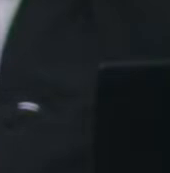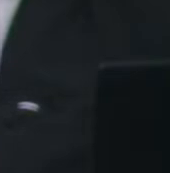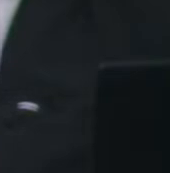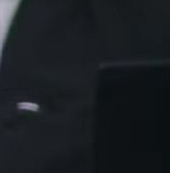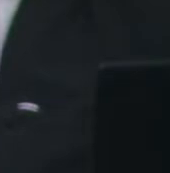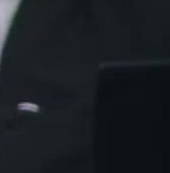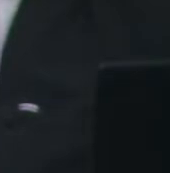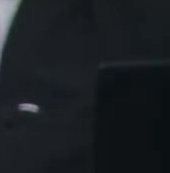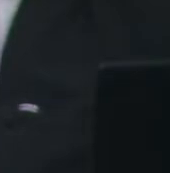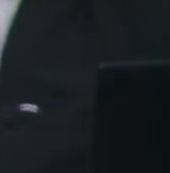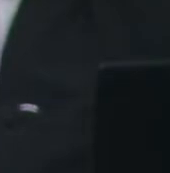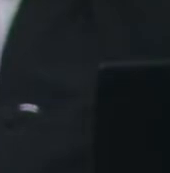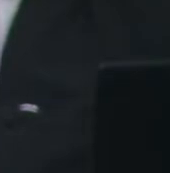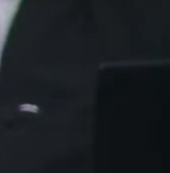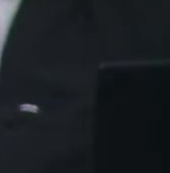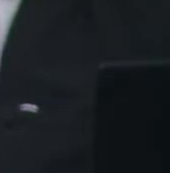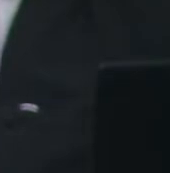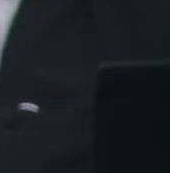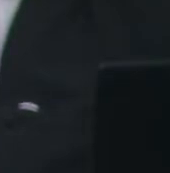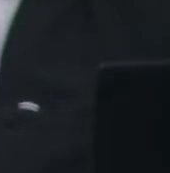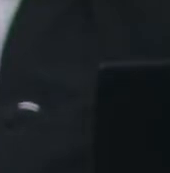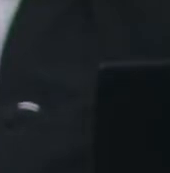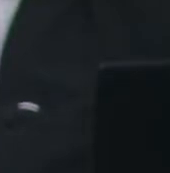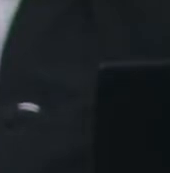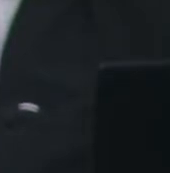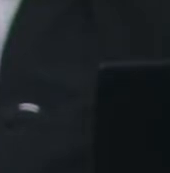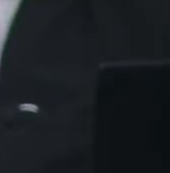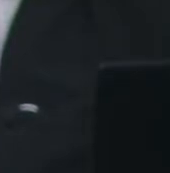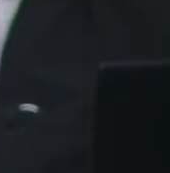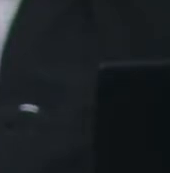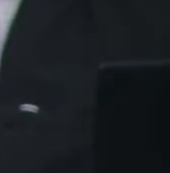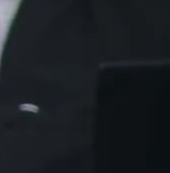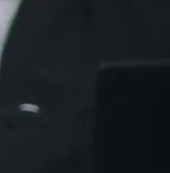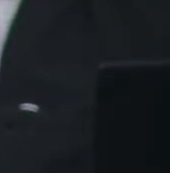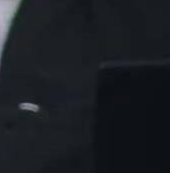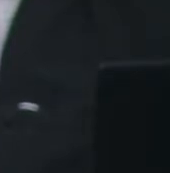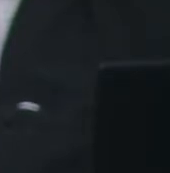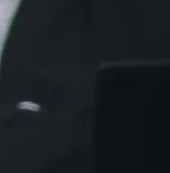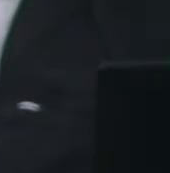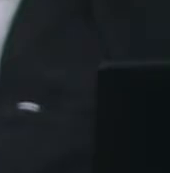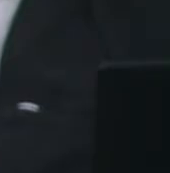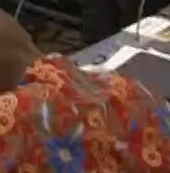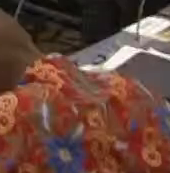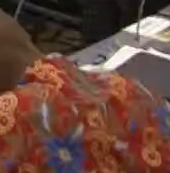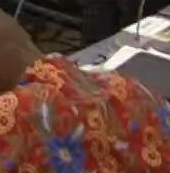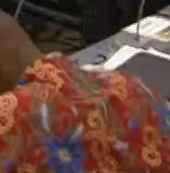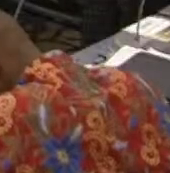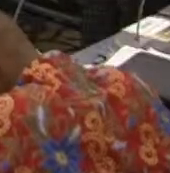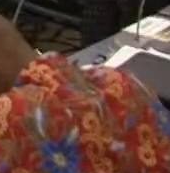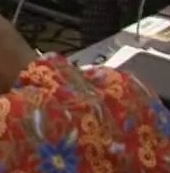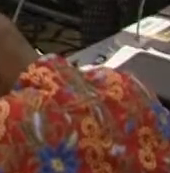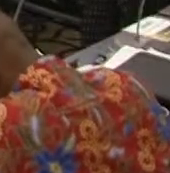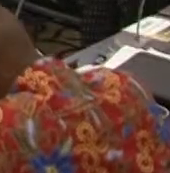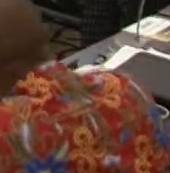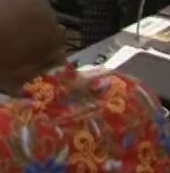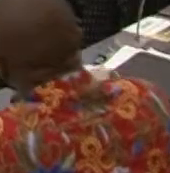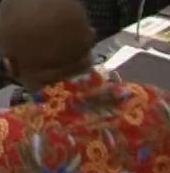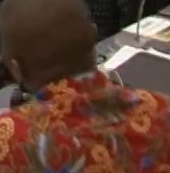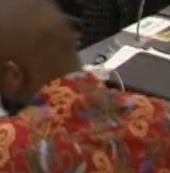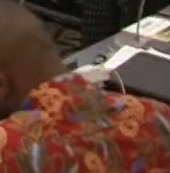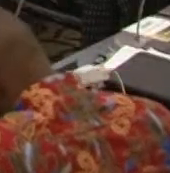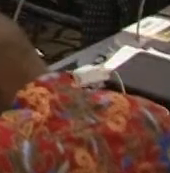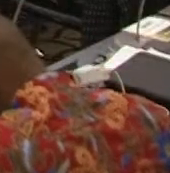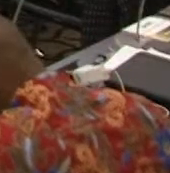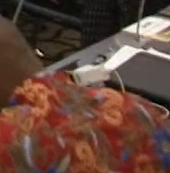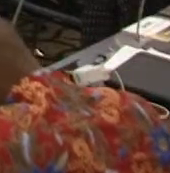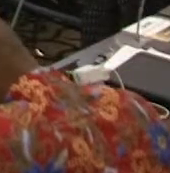I'm not going to be reckless. I am not going to be reckless. I am going to be orderly.